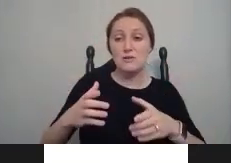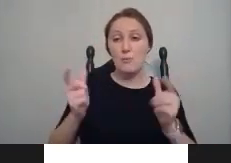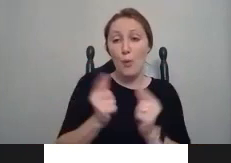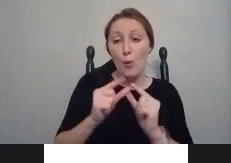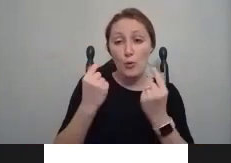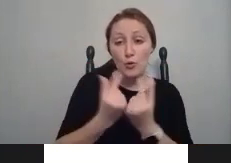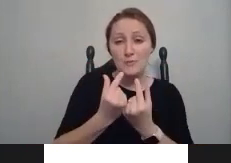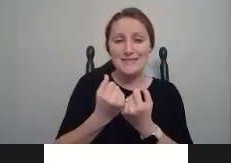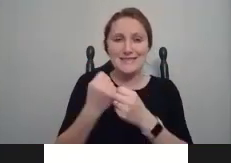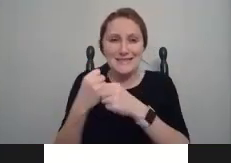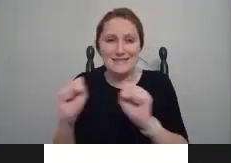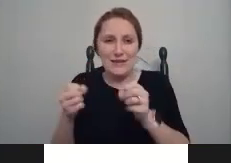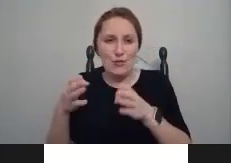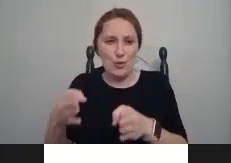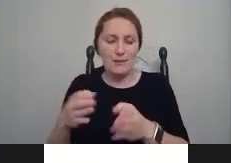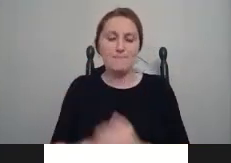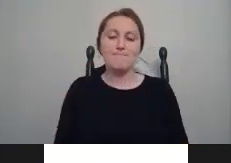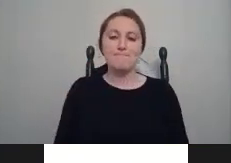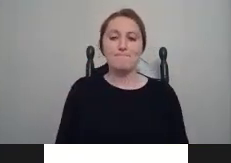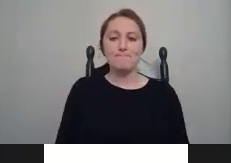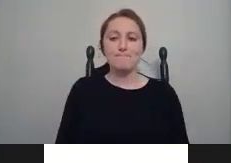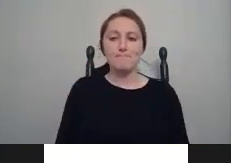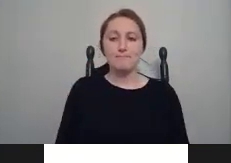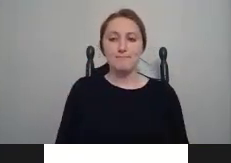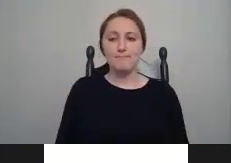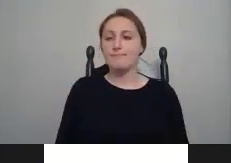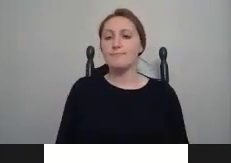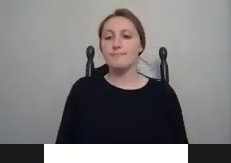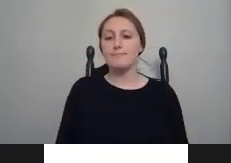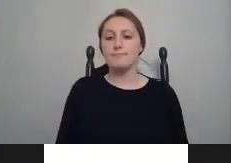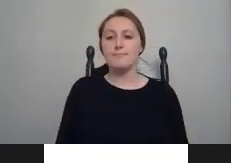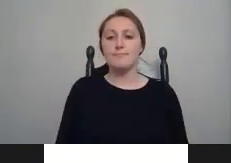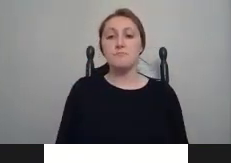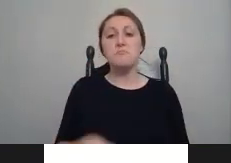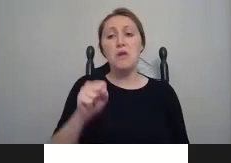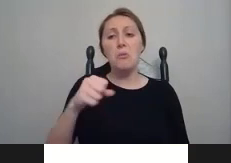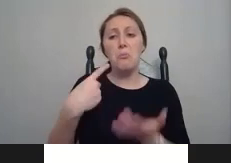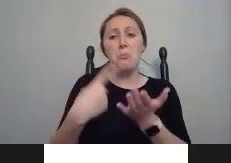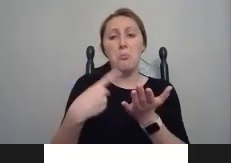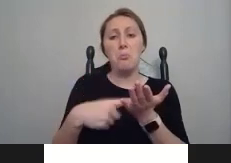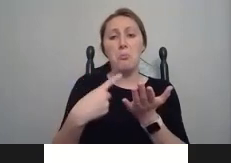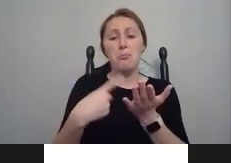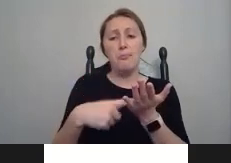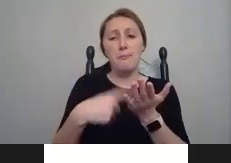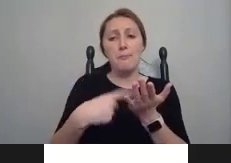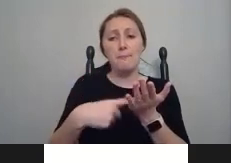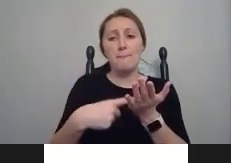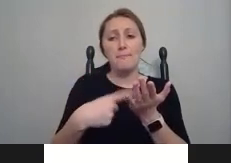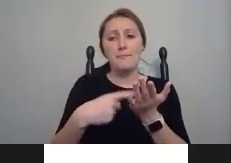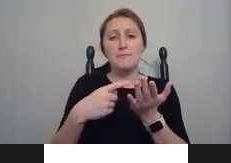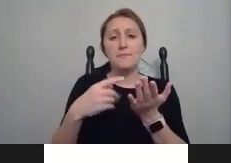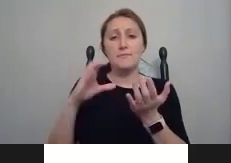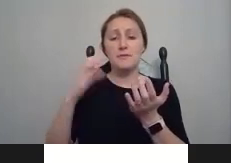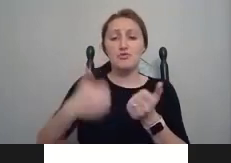safely? Yeah, and they're talking about it, and that's something that was brought up with the